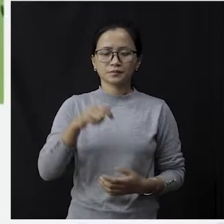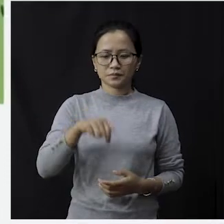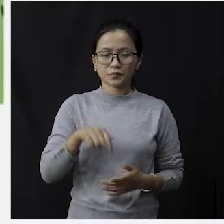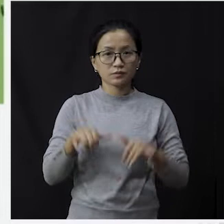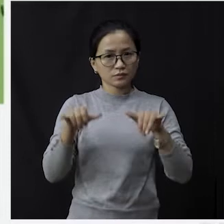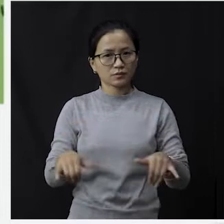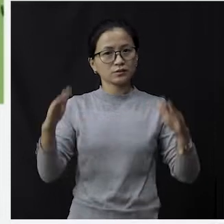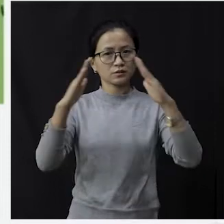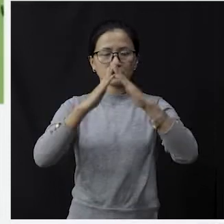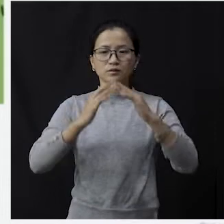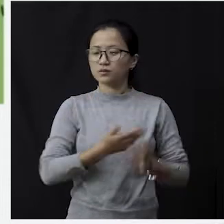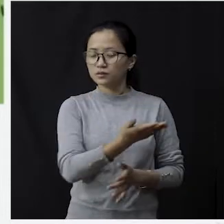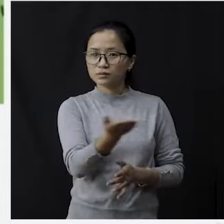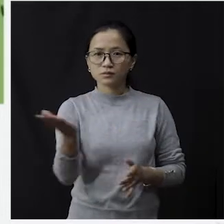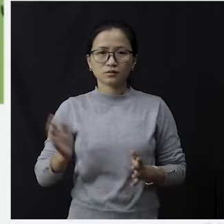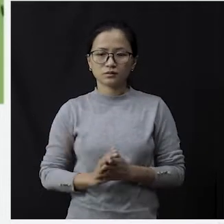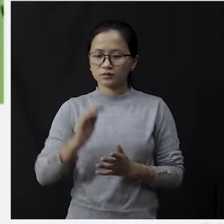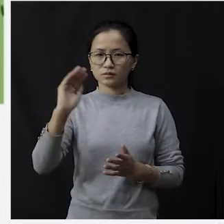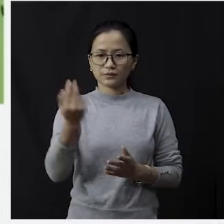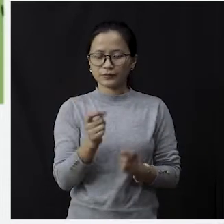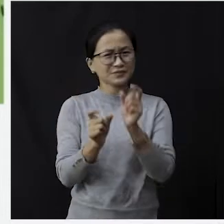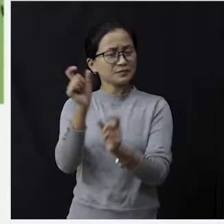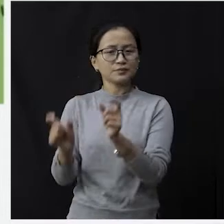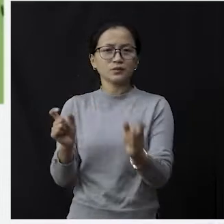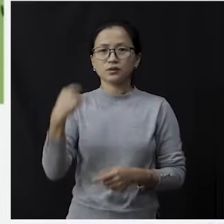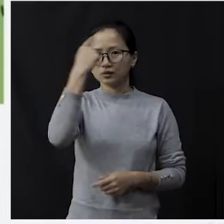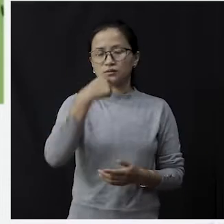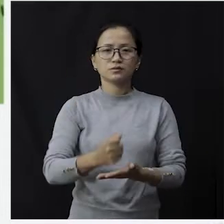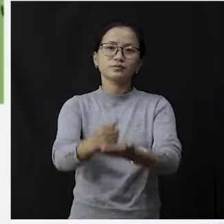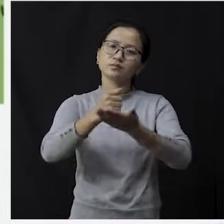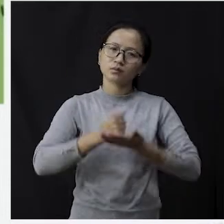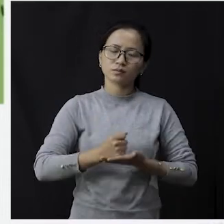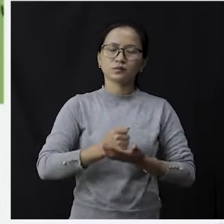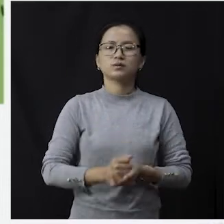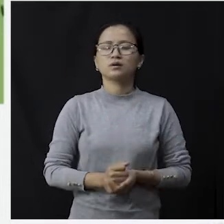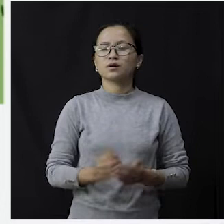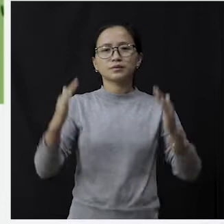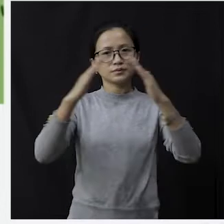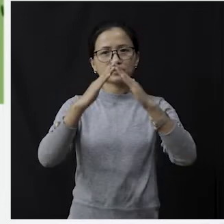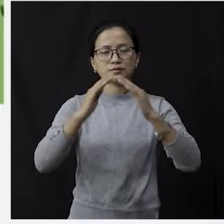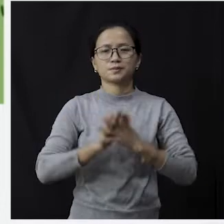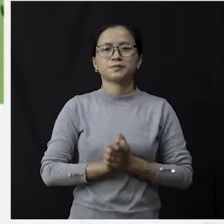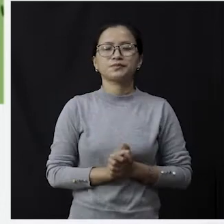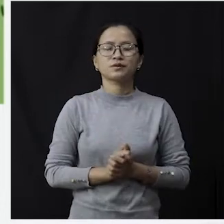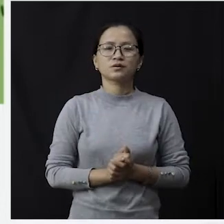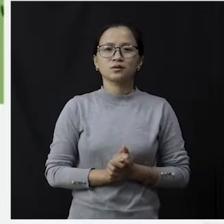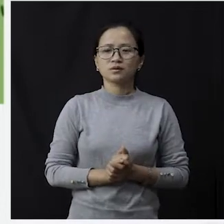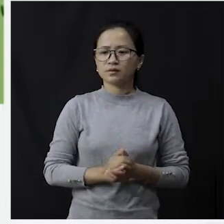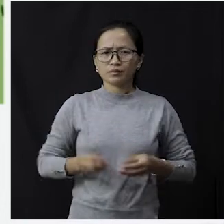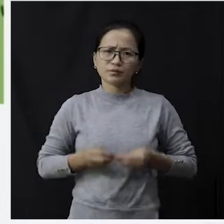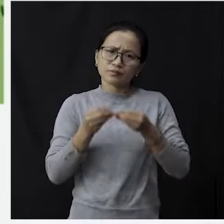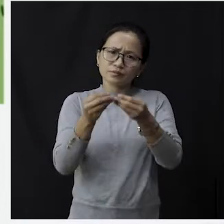you are staying at home, but there are also some of the people who is helping you at home, who used to help you